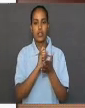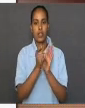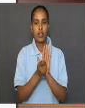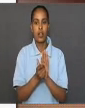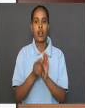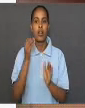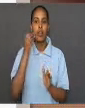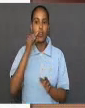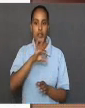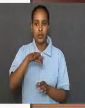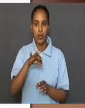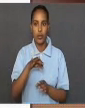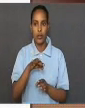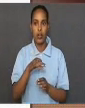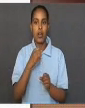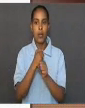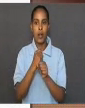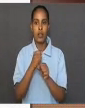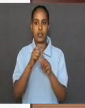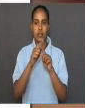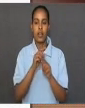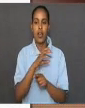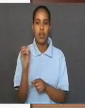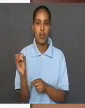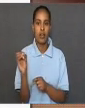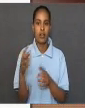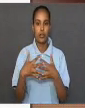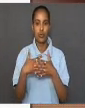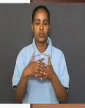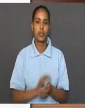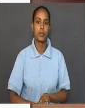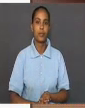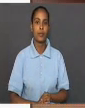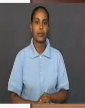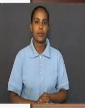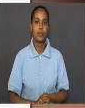as kitchenware, appliances, and tools.